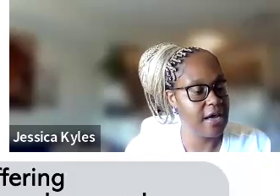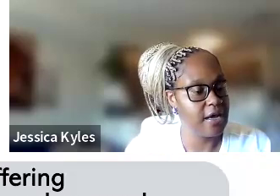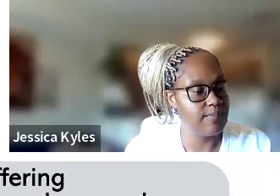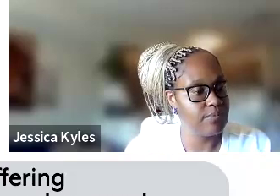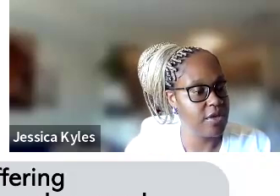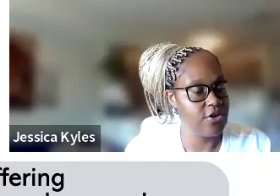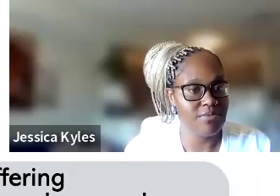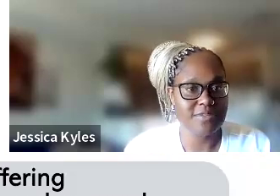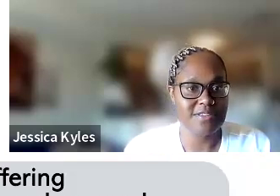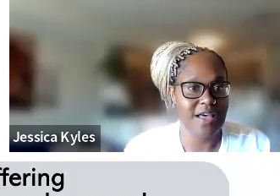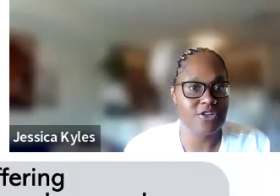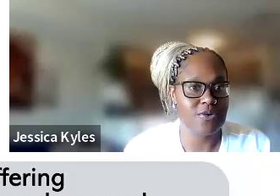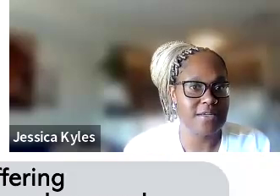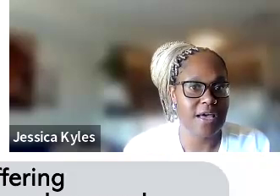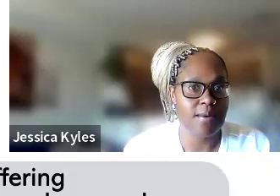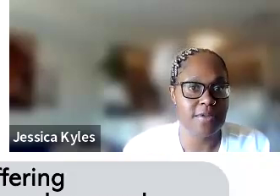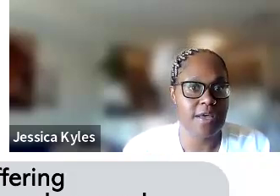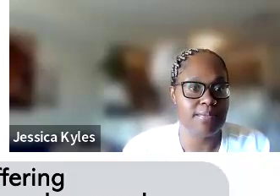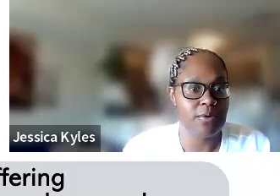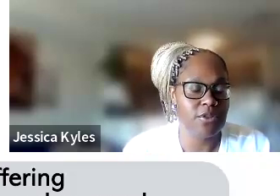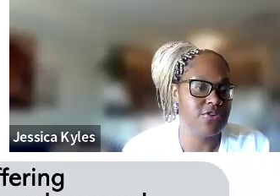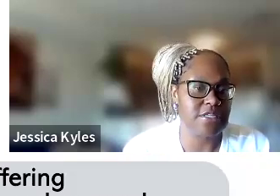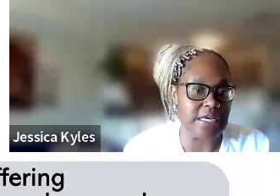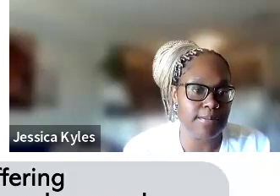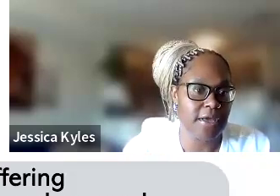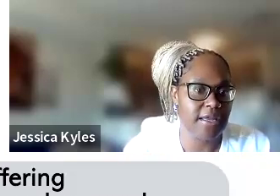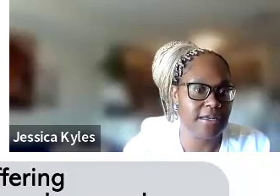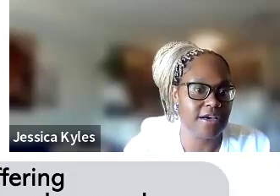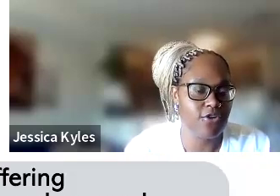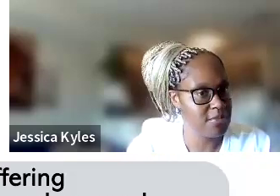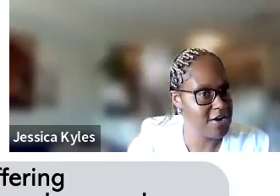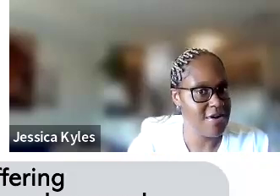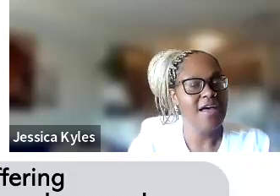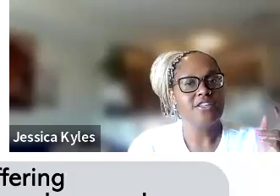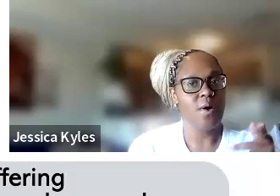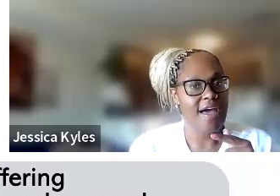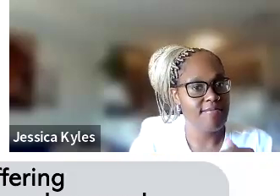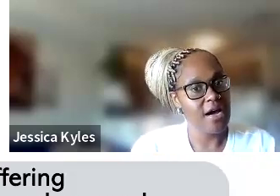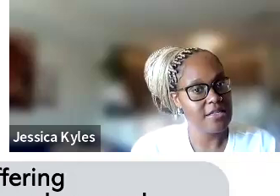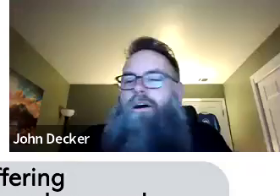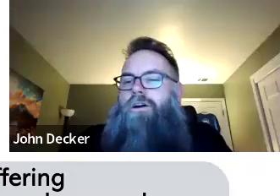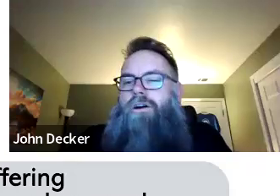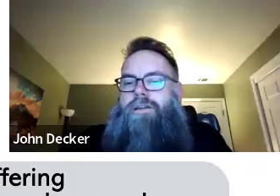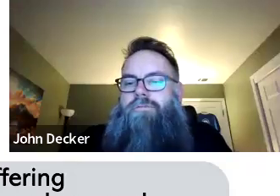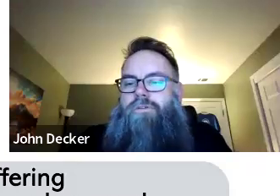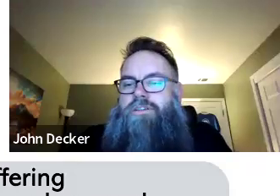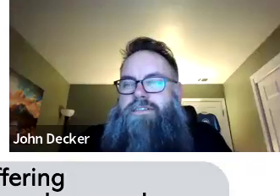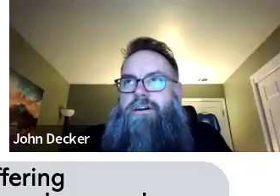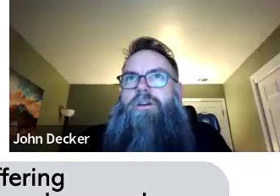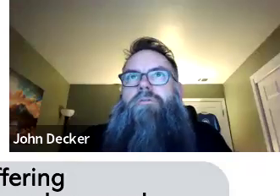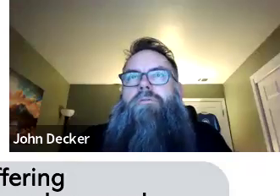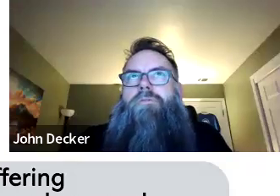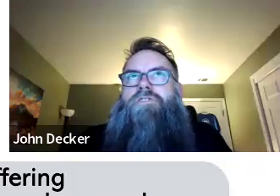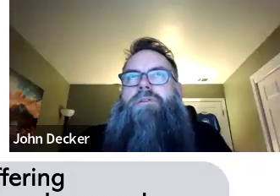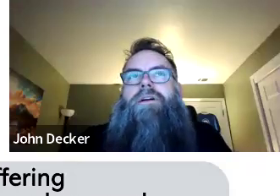in and, sign you guys up and meet with your team and go from there. So I have On our end, real quick,